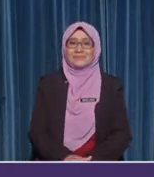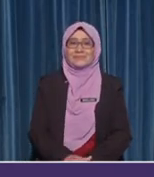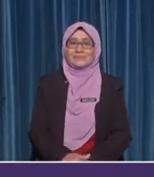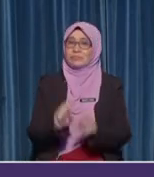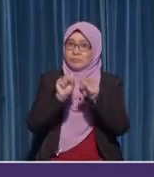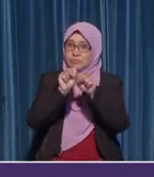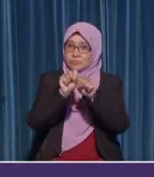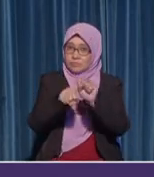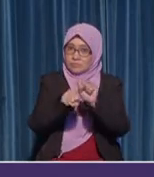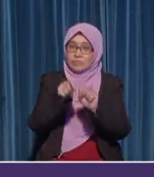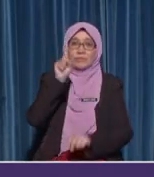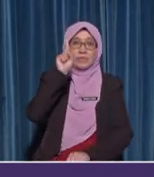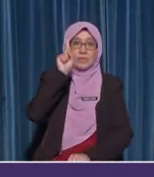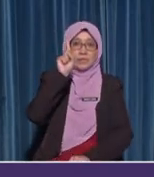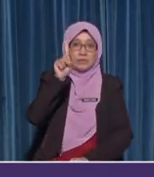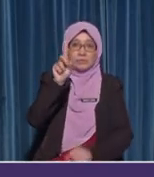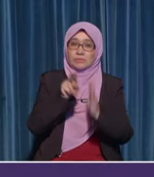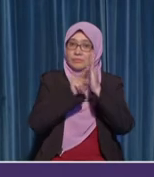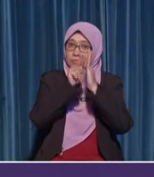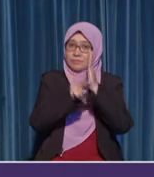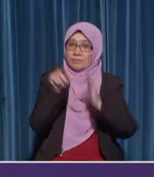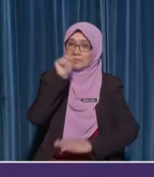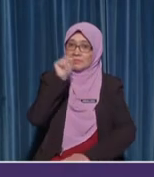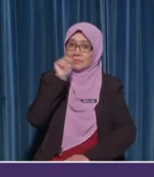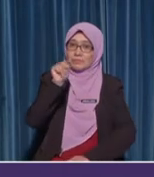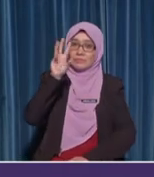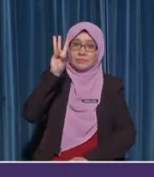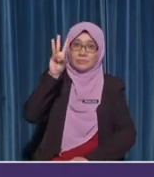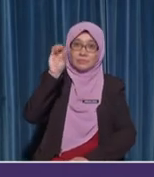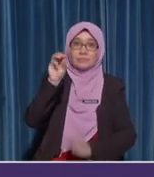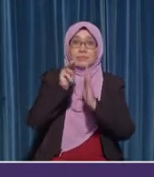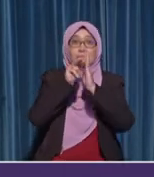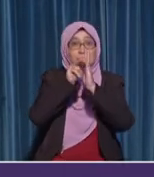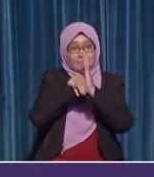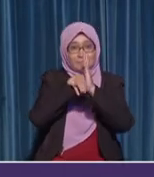Therefore, 1 hour equals 60 minutes.